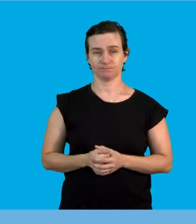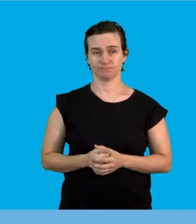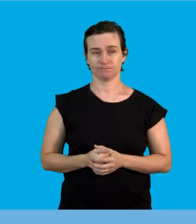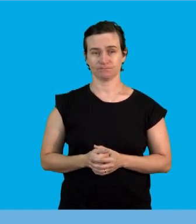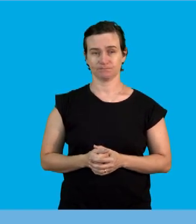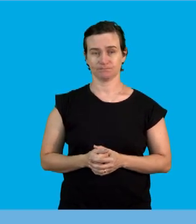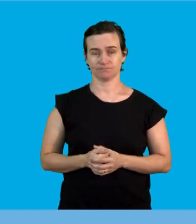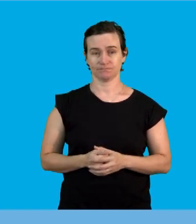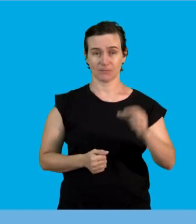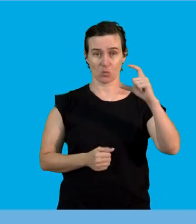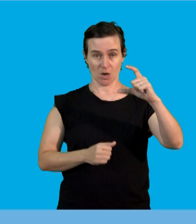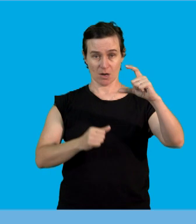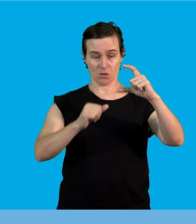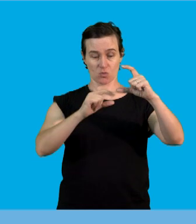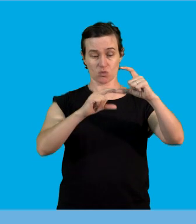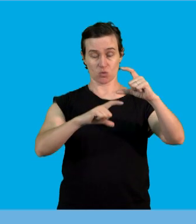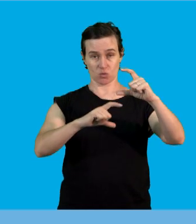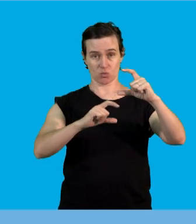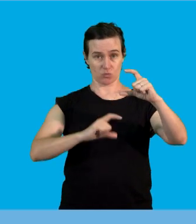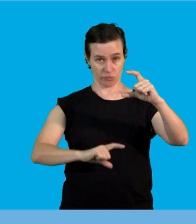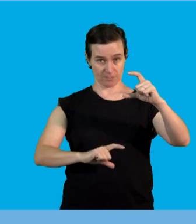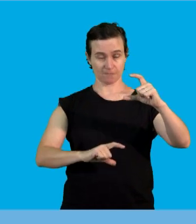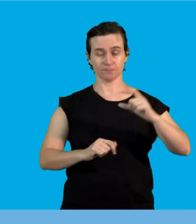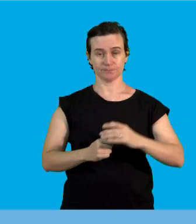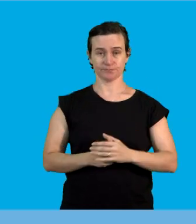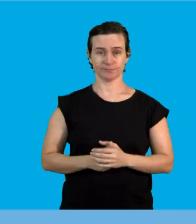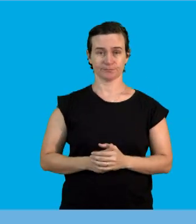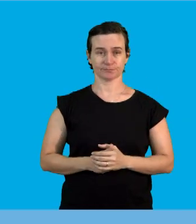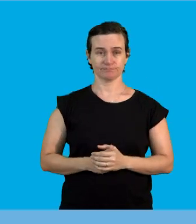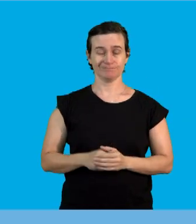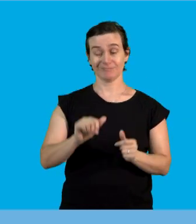1, 2, and 3.